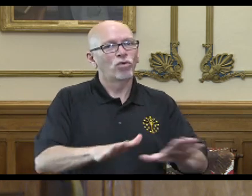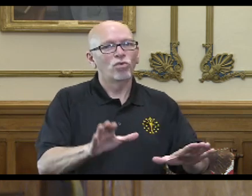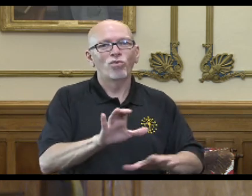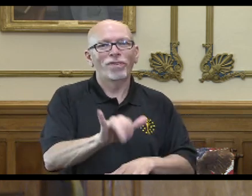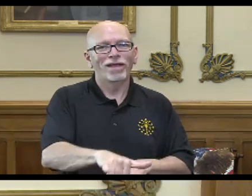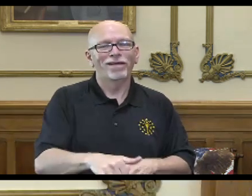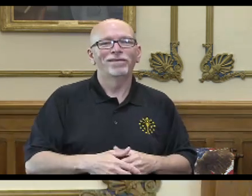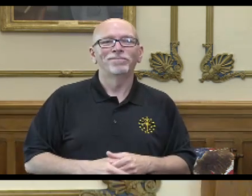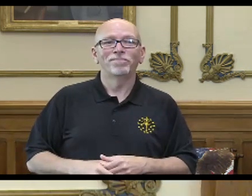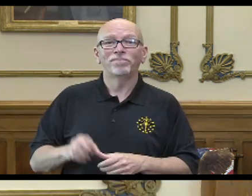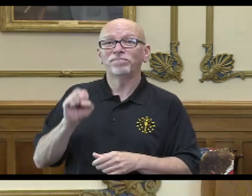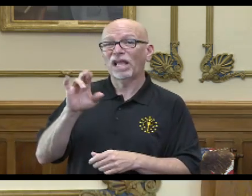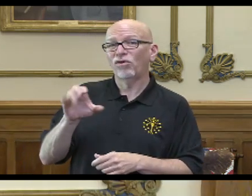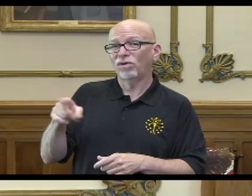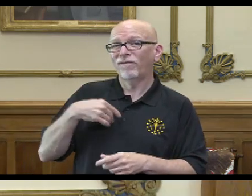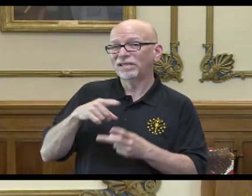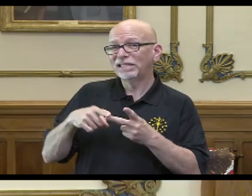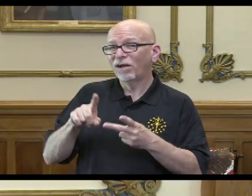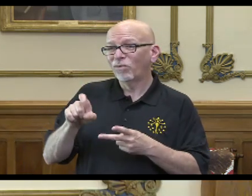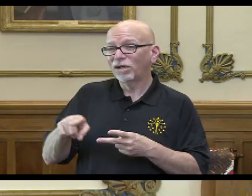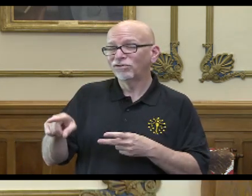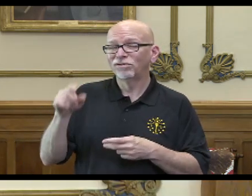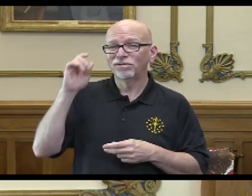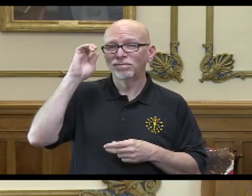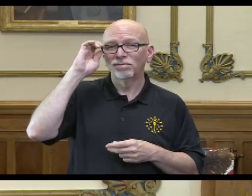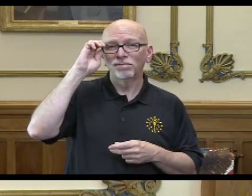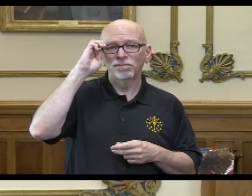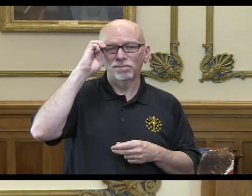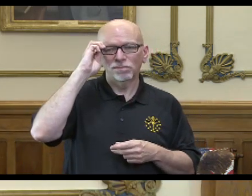that. Eric, did you have a second question?